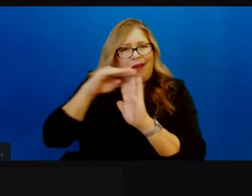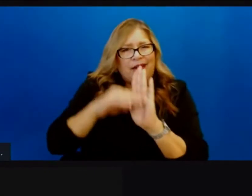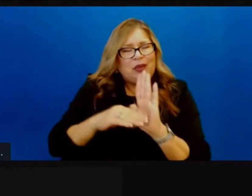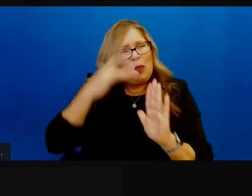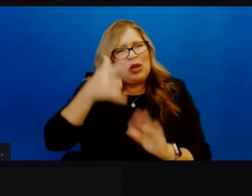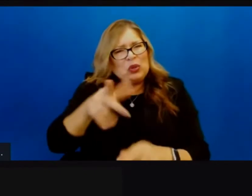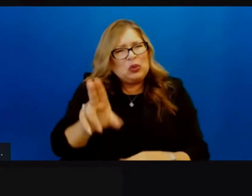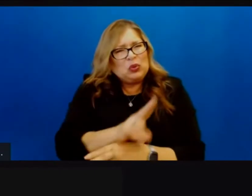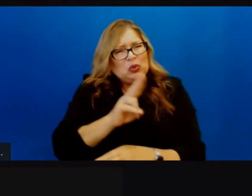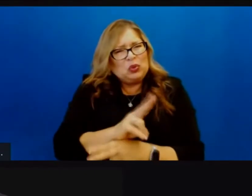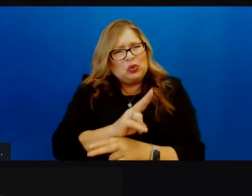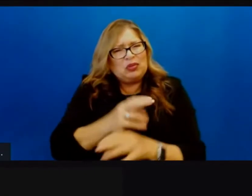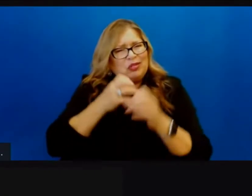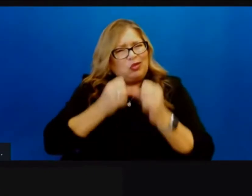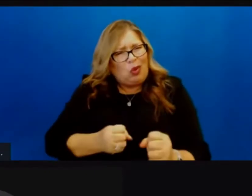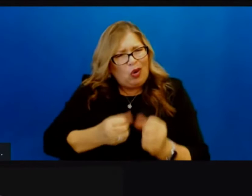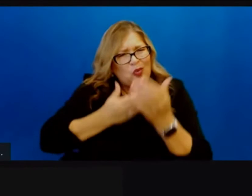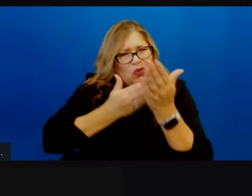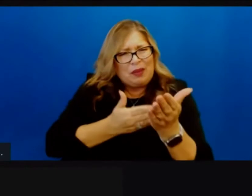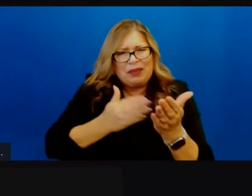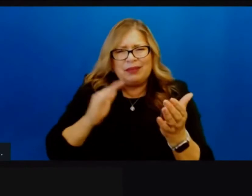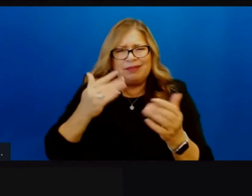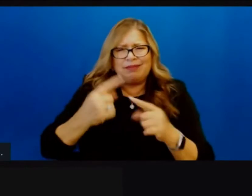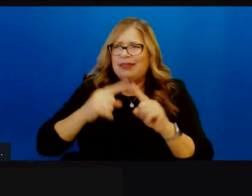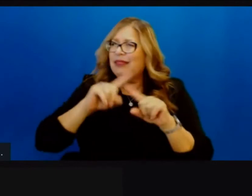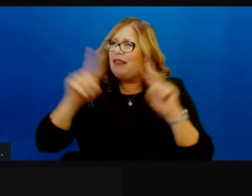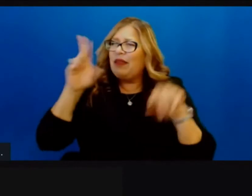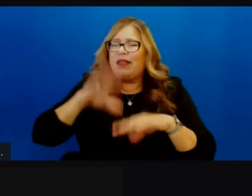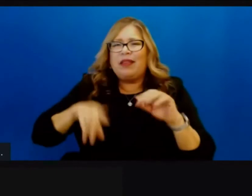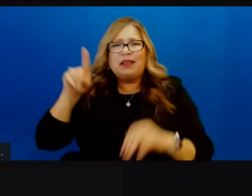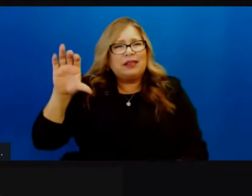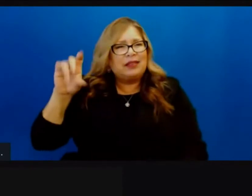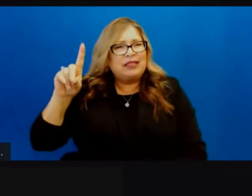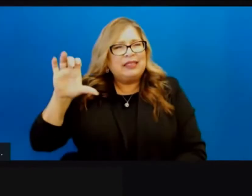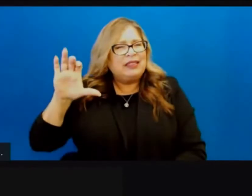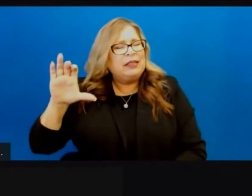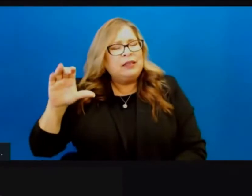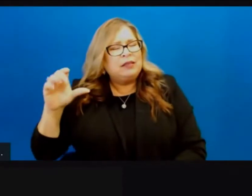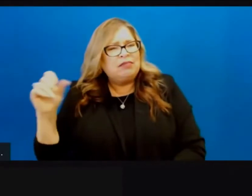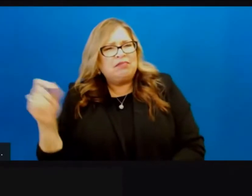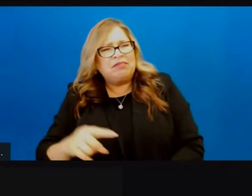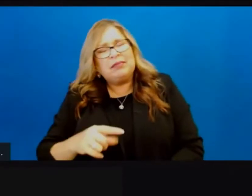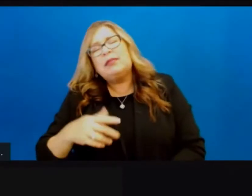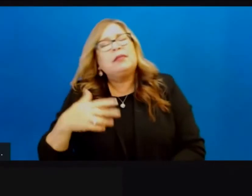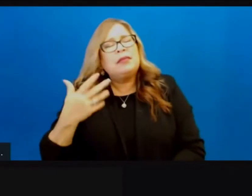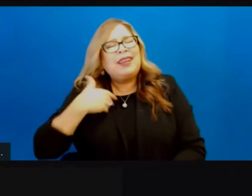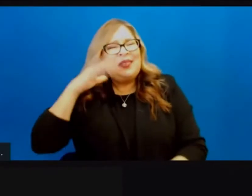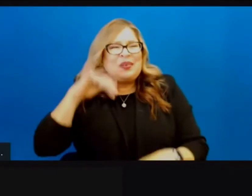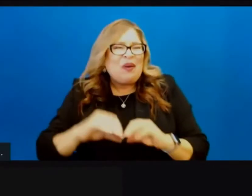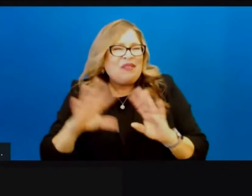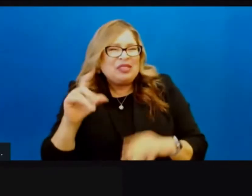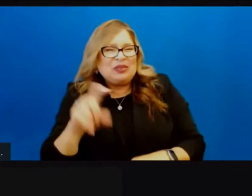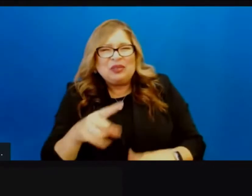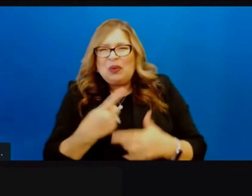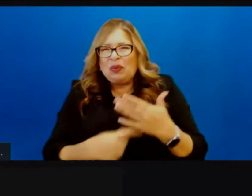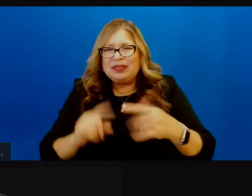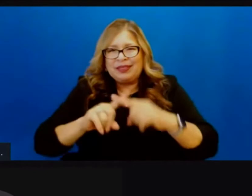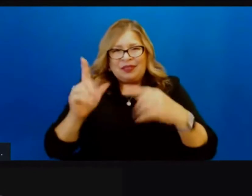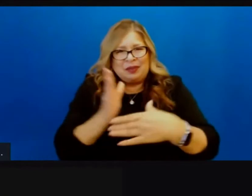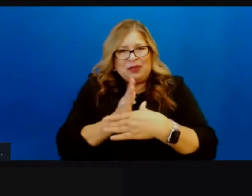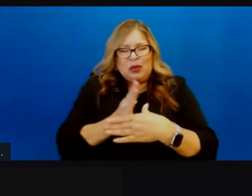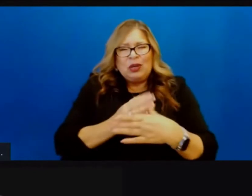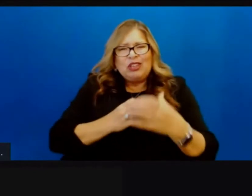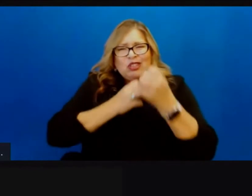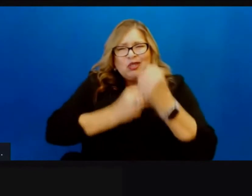strongly recommending mask use statewide more so than the CDC? And at the risk of asking a very obvious question, what's the difference between